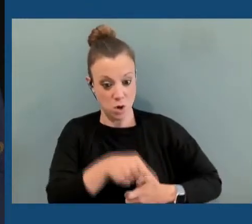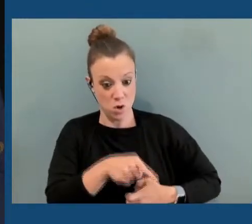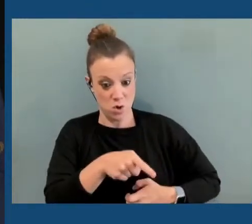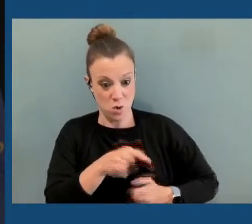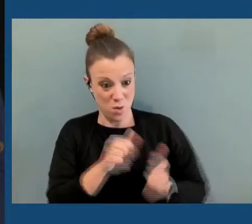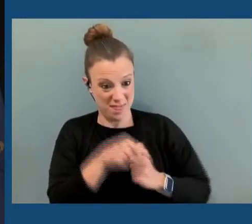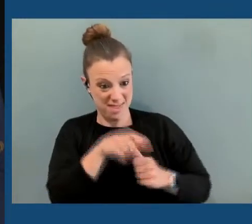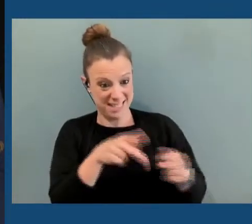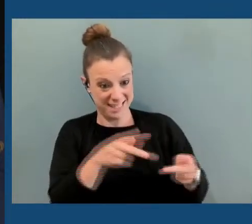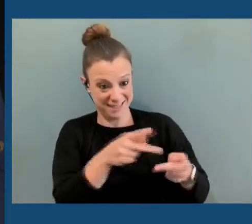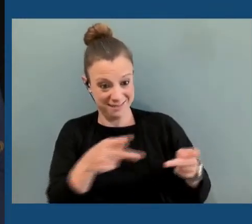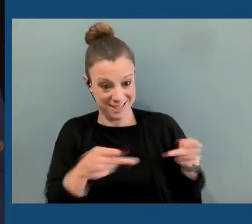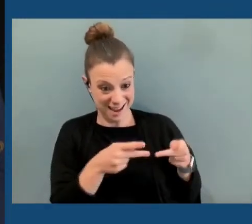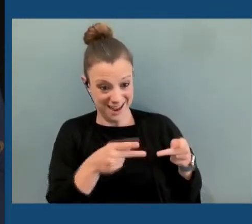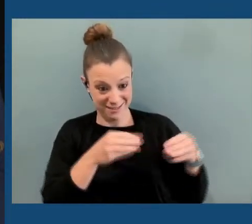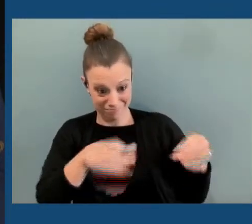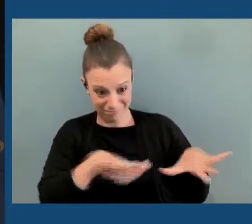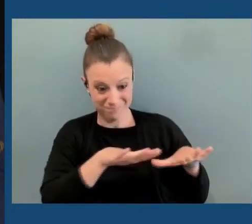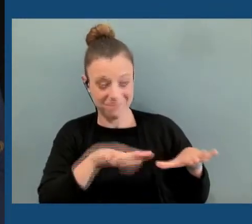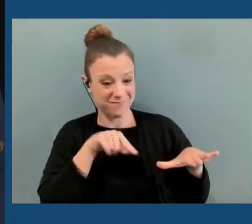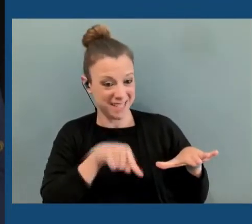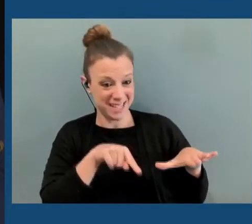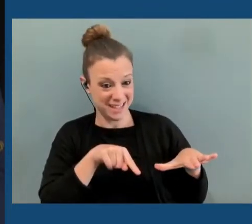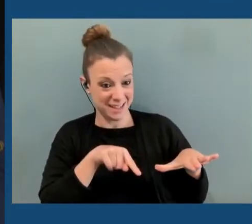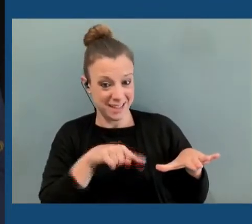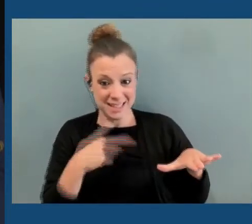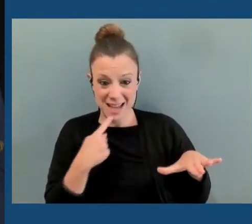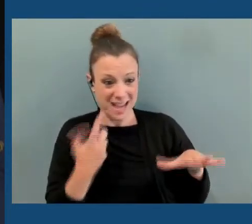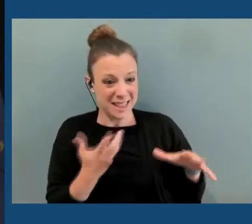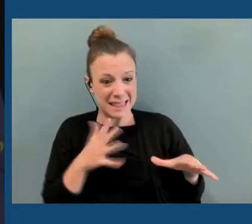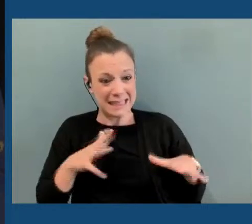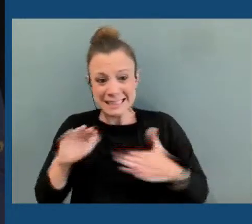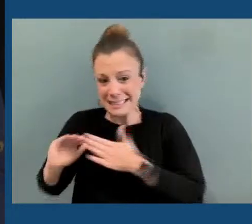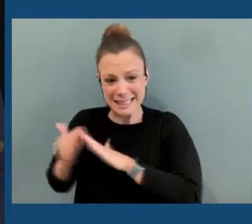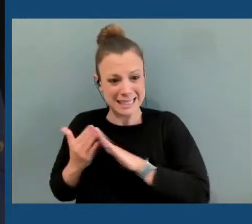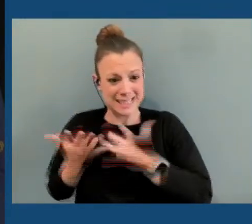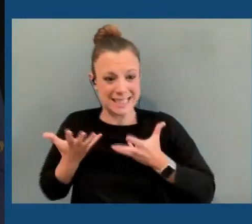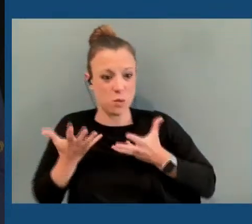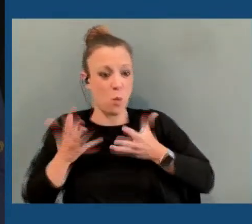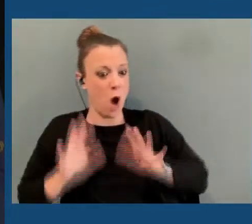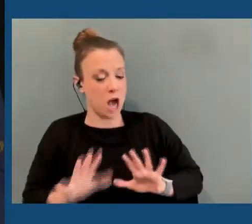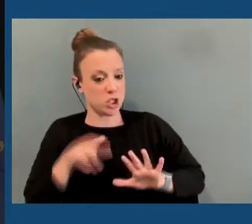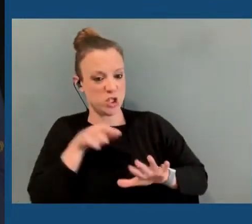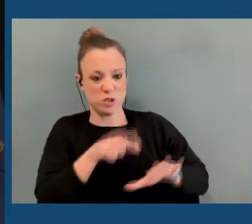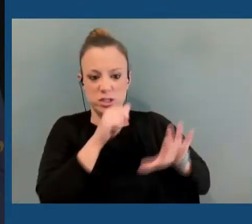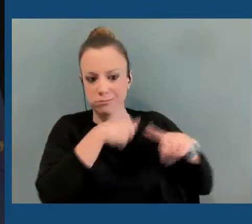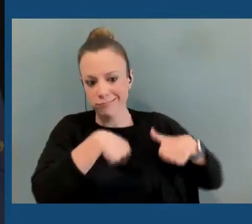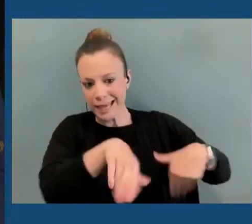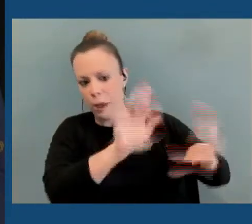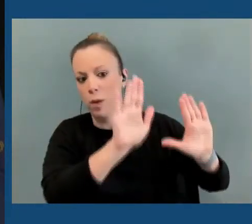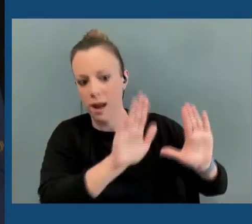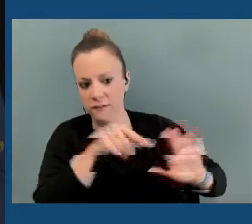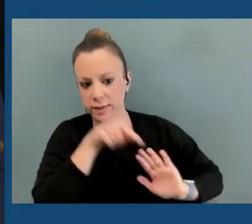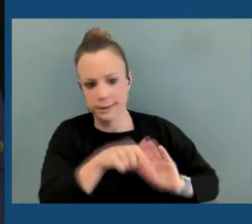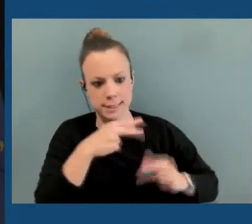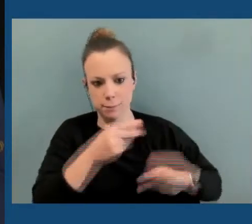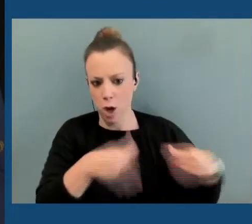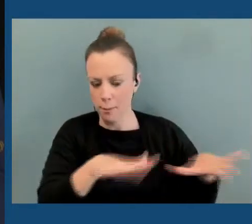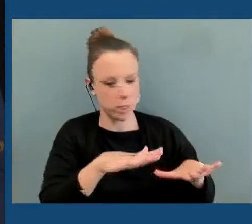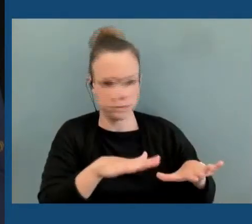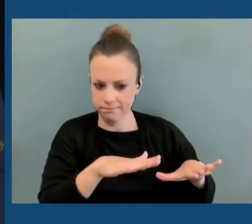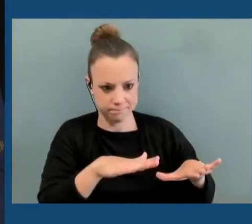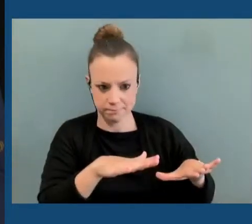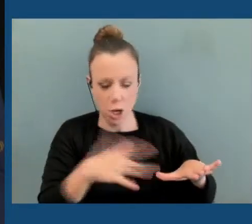neighborhood that the city was not interested in unloading the property quickly. They were more interested in finding the